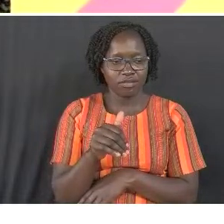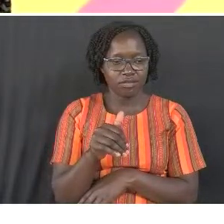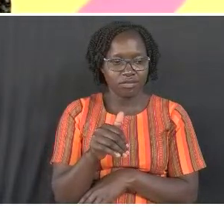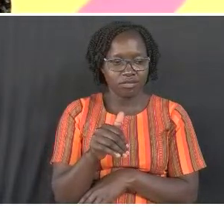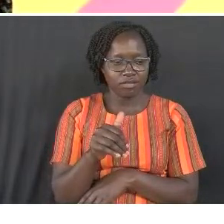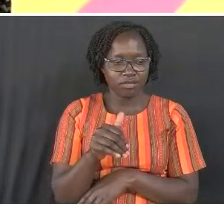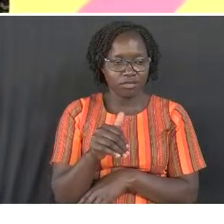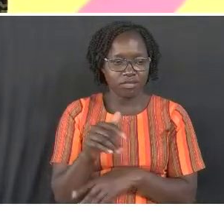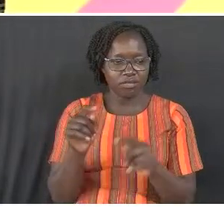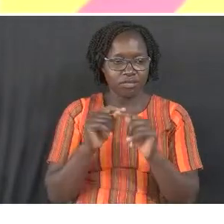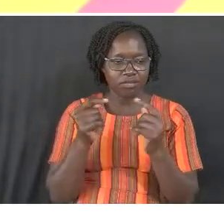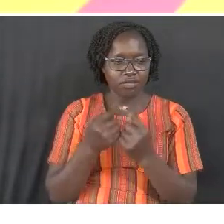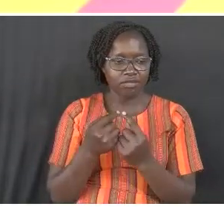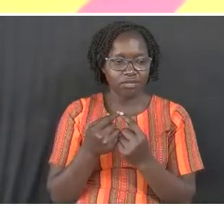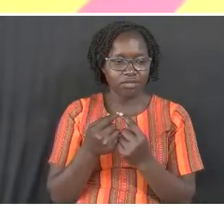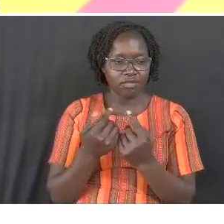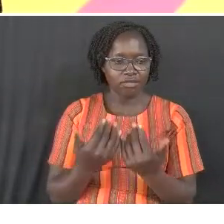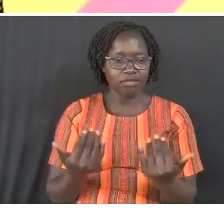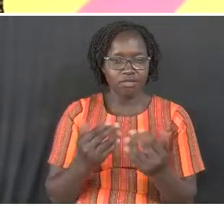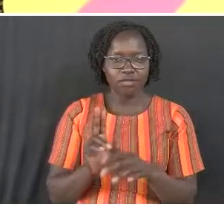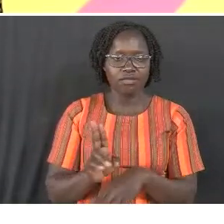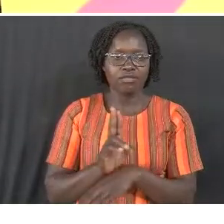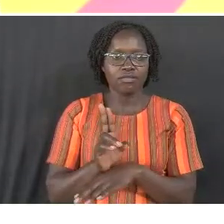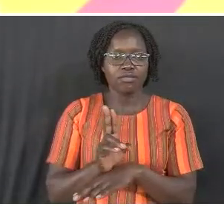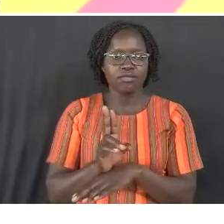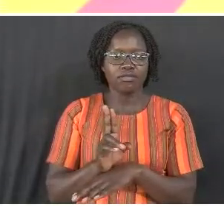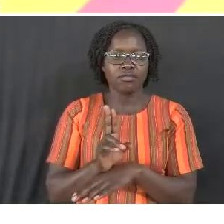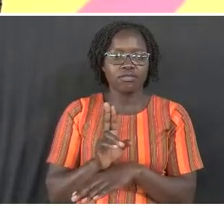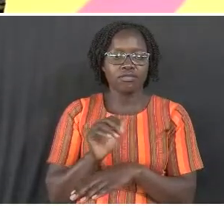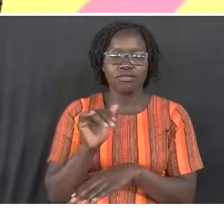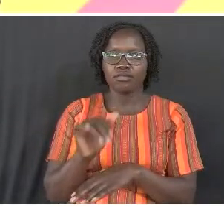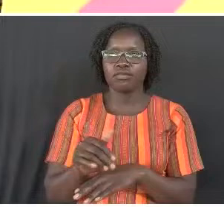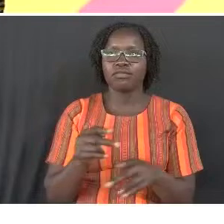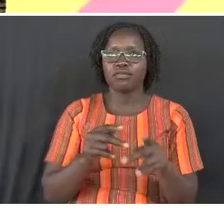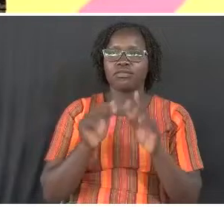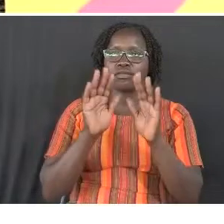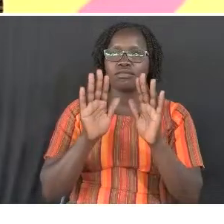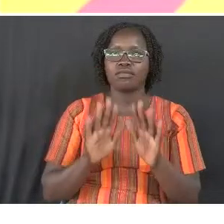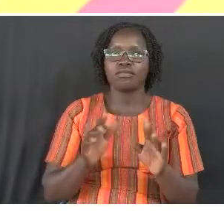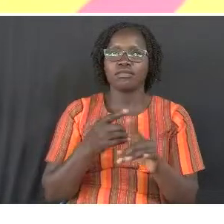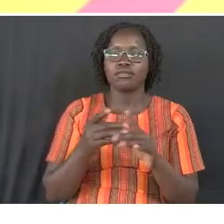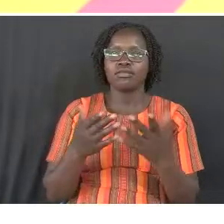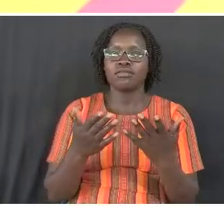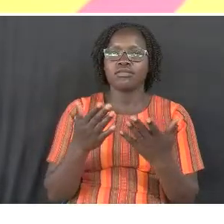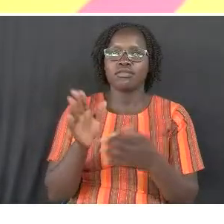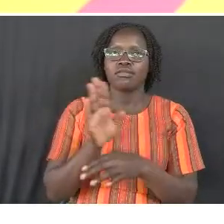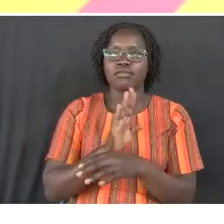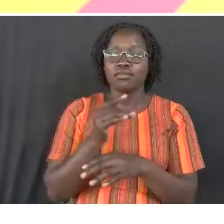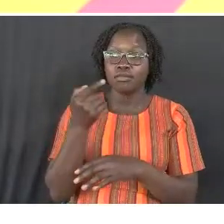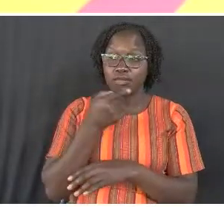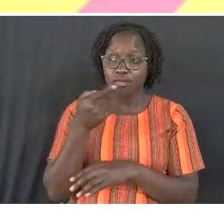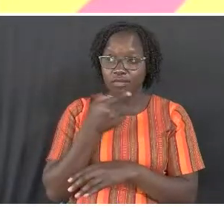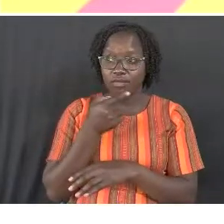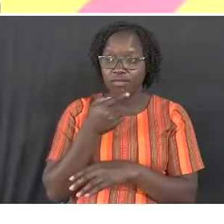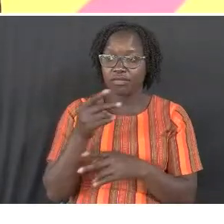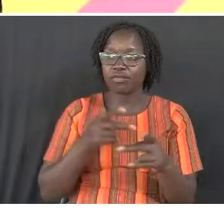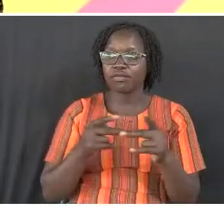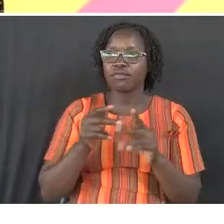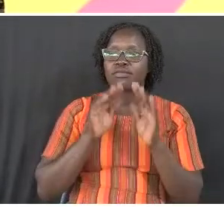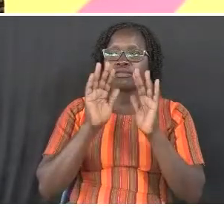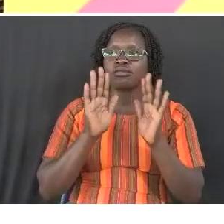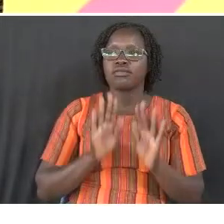the type of toothpaste you're using that is very important, but how you are brushing is what is very